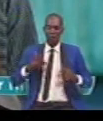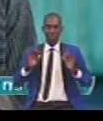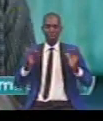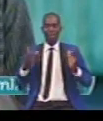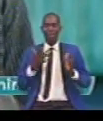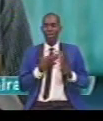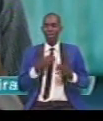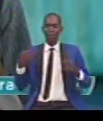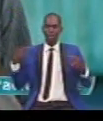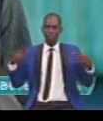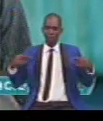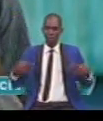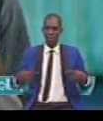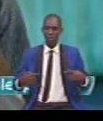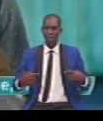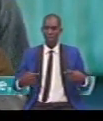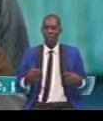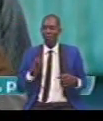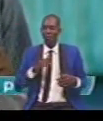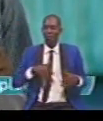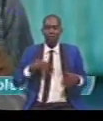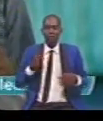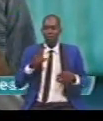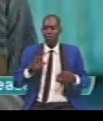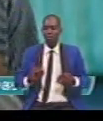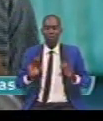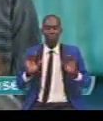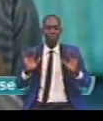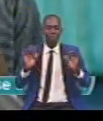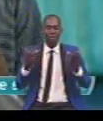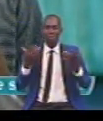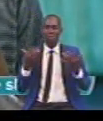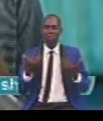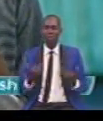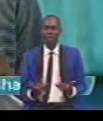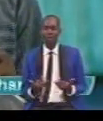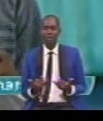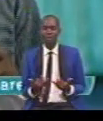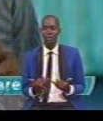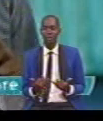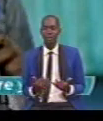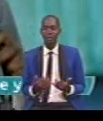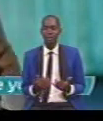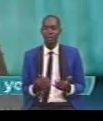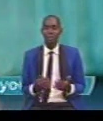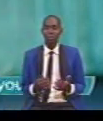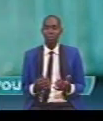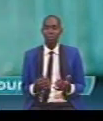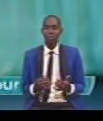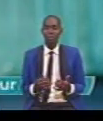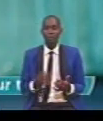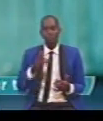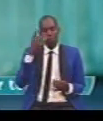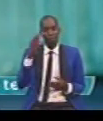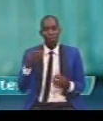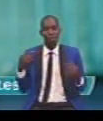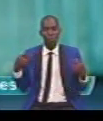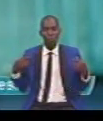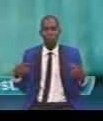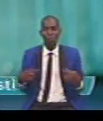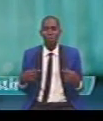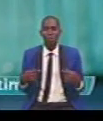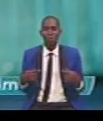disappeared. I felt so light. I felt so like that pain, I couldn't work because I'm a military